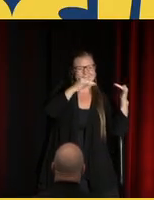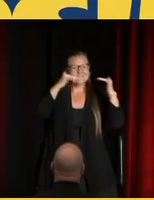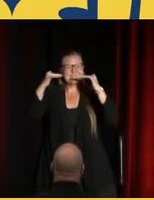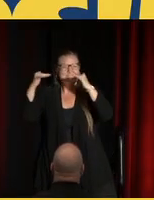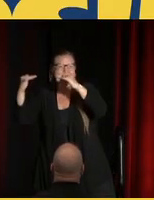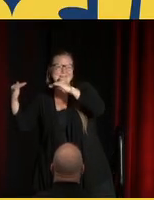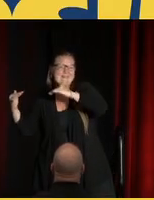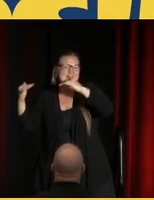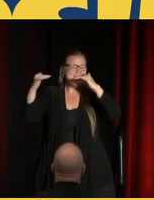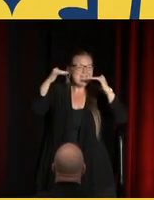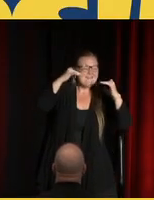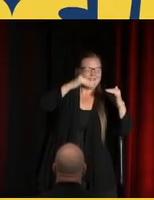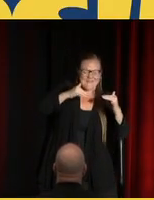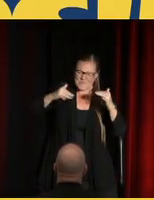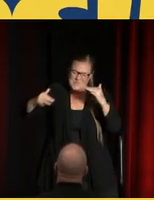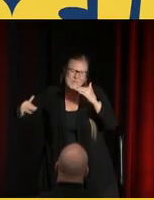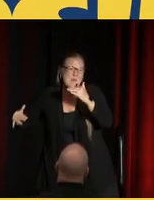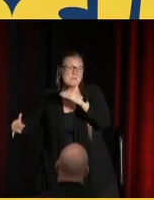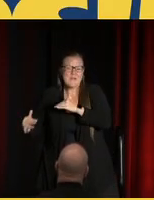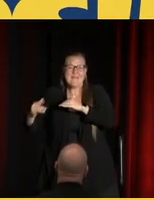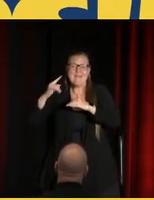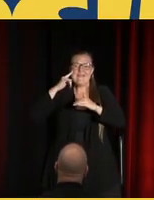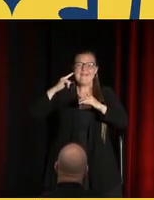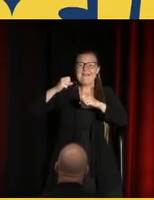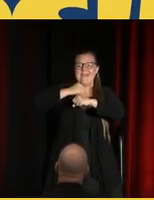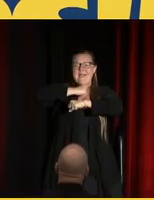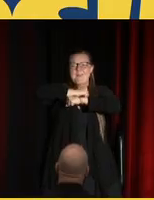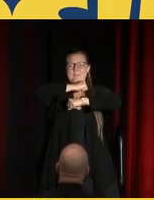perilous fight o'er the